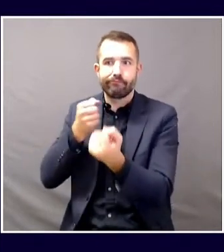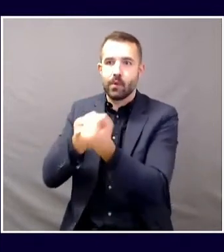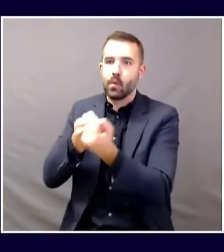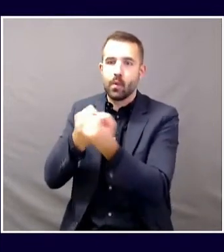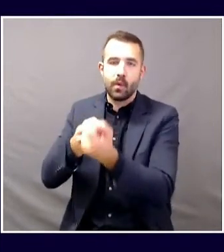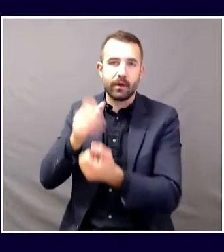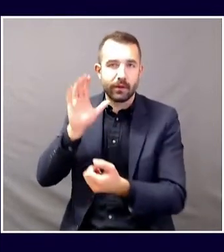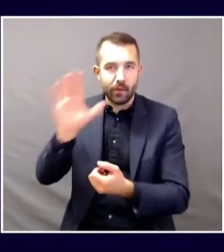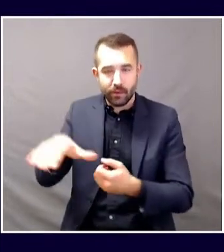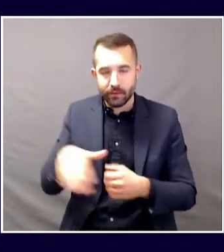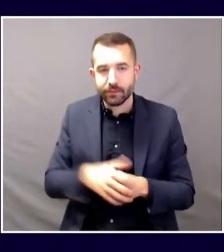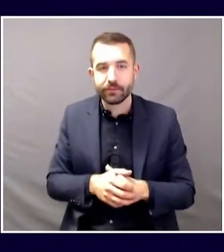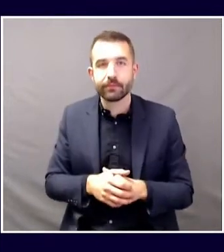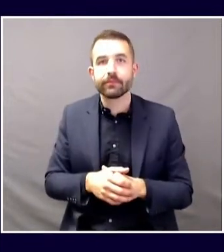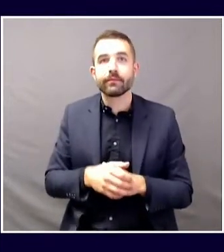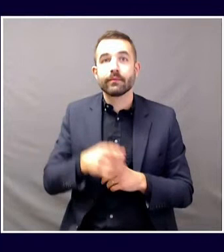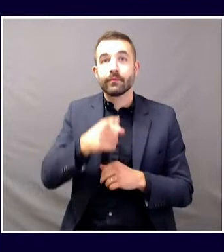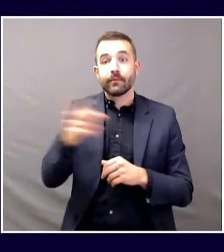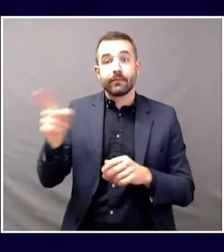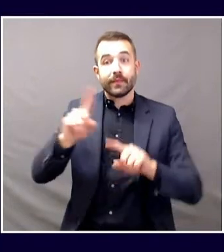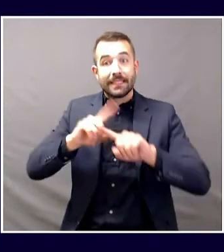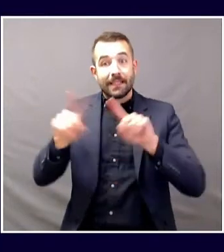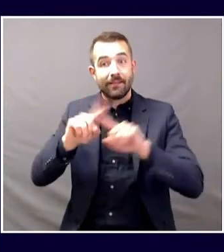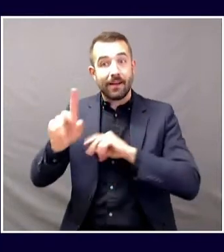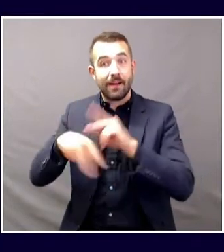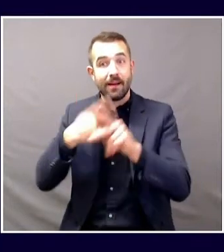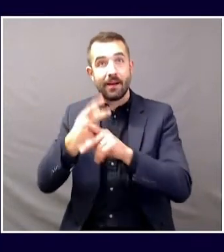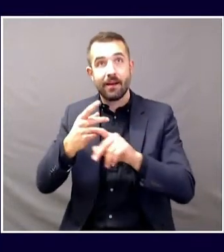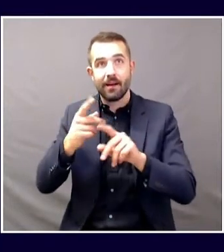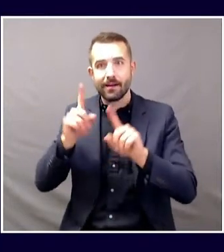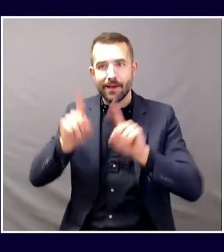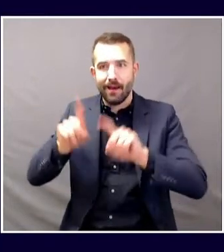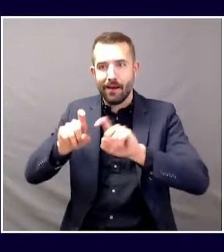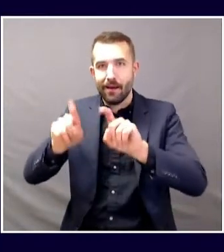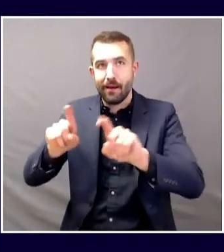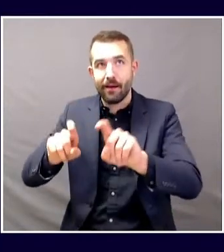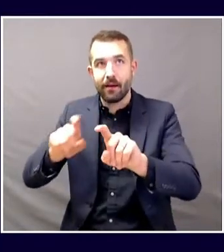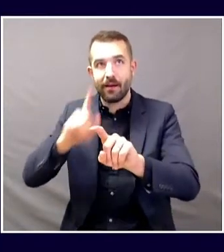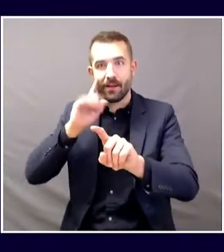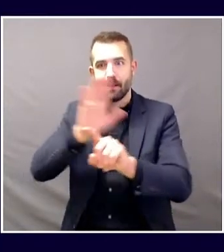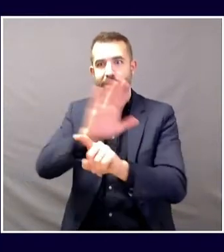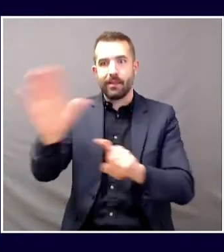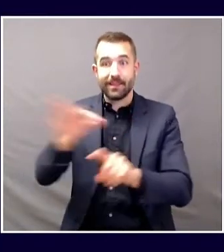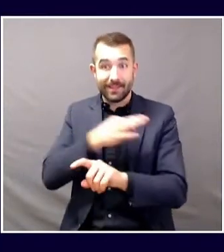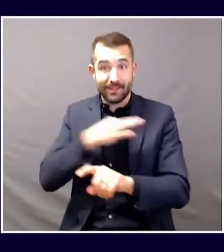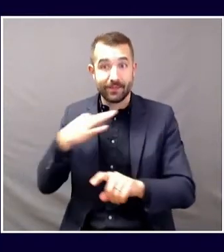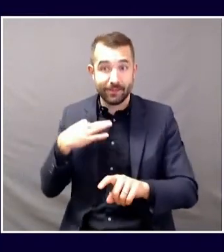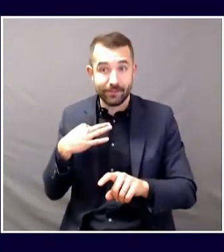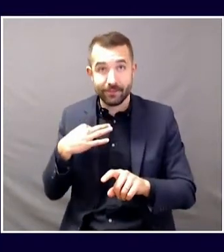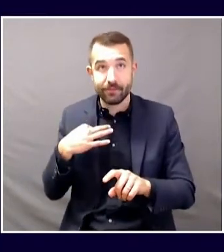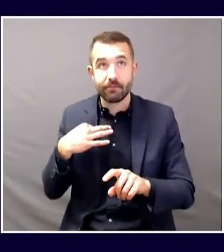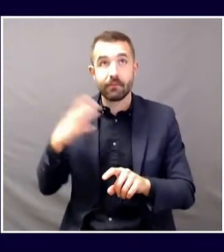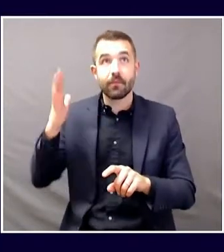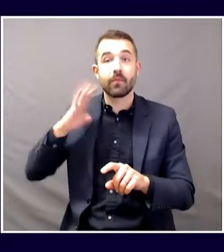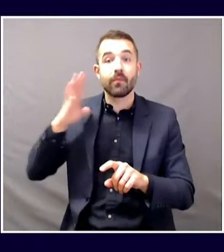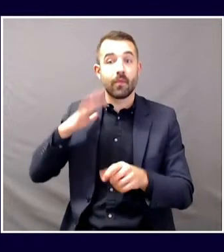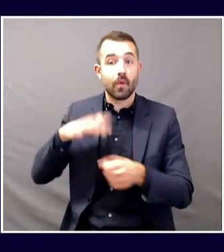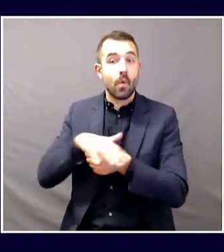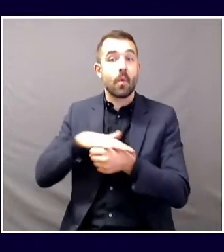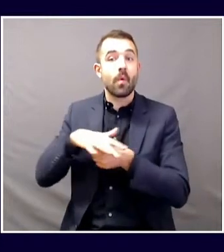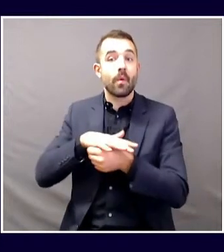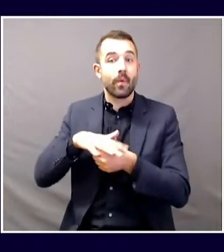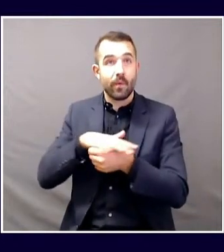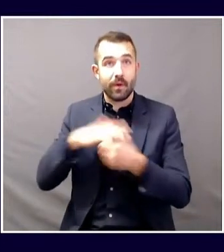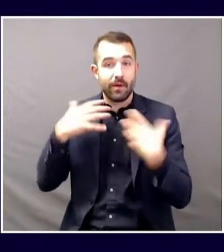offering more and different types of testing for employees there. Previously, we had worked with a local healthcare provider. We're